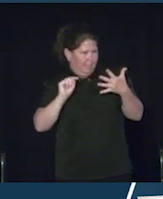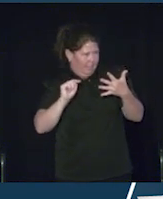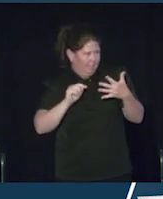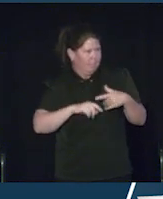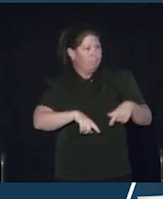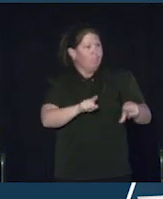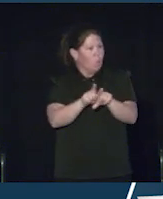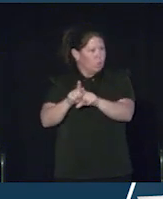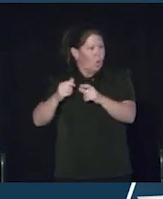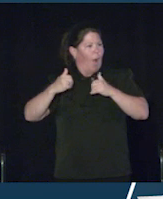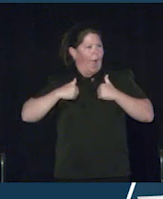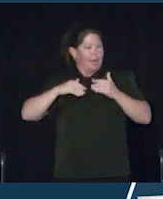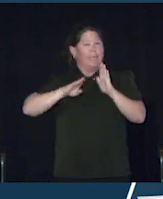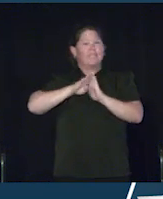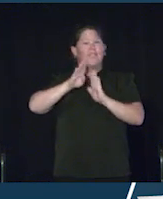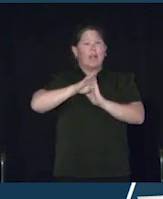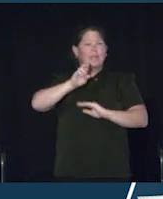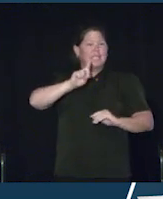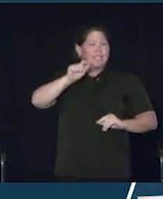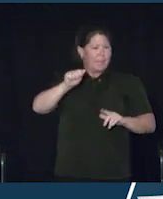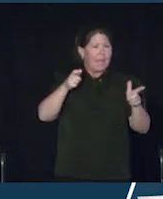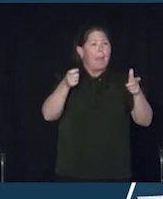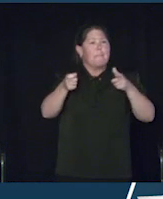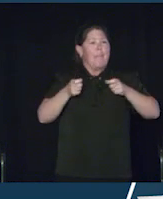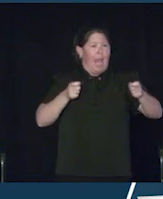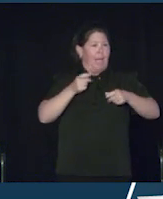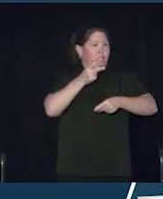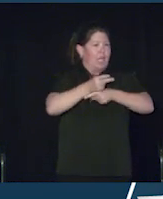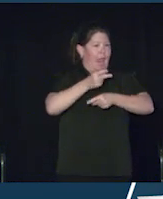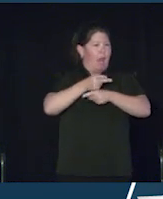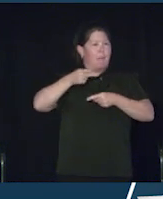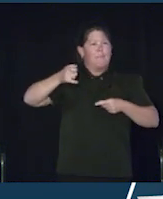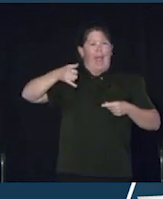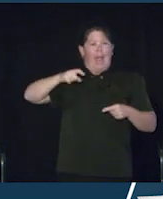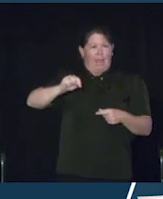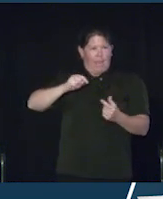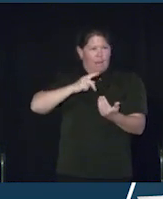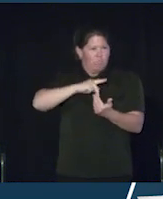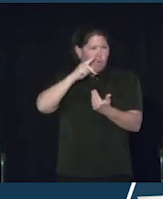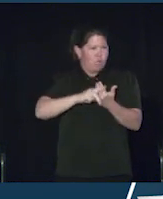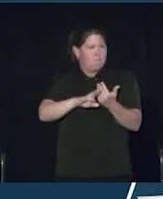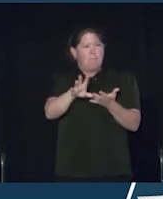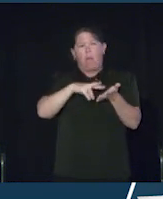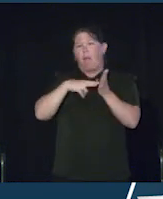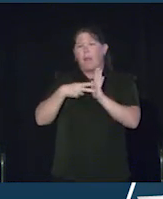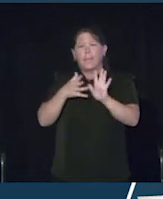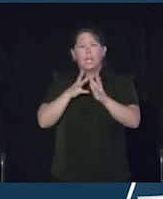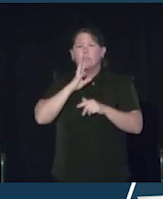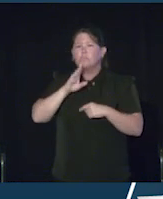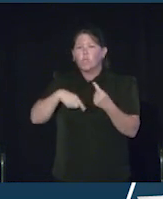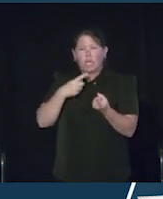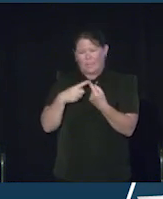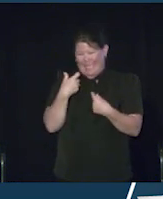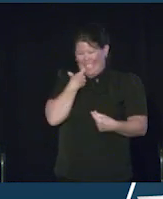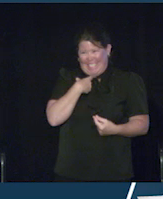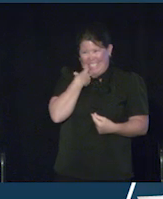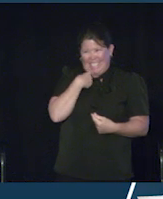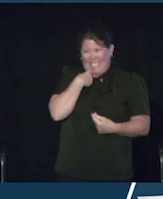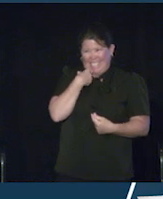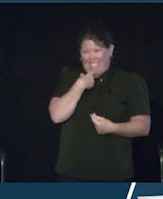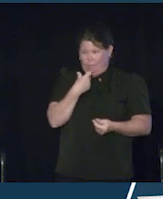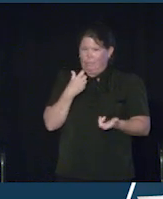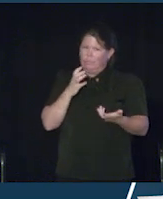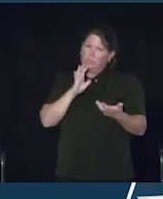the Developmental Disabilities Managed Care Pilot Program, which Amanda talked about just a moment ago. So there